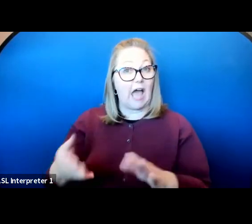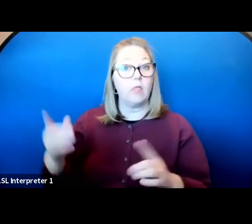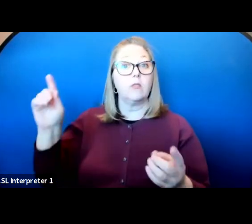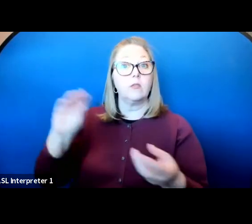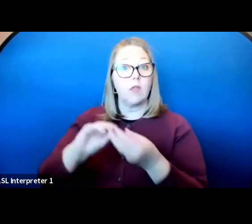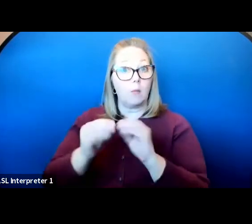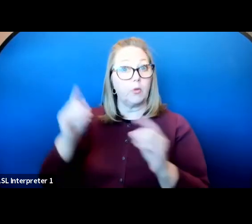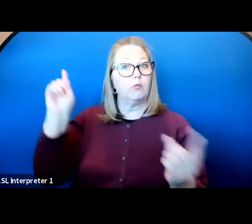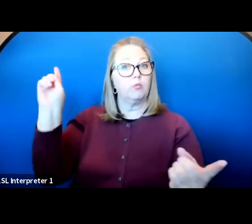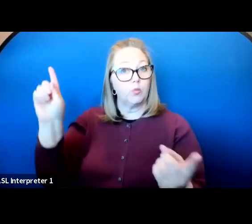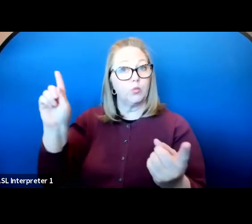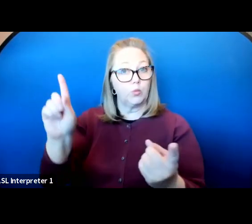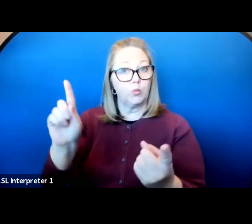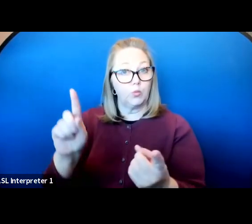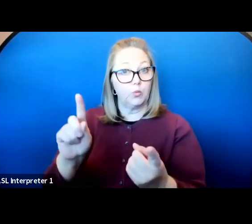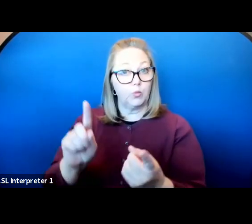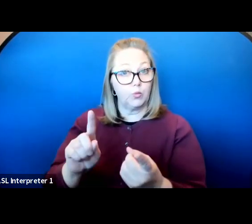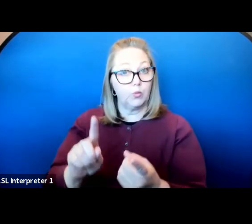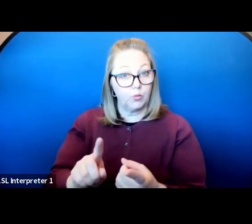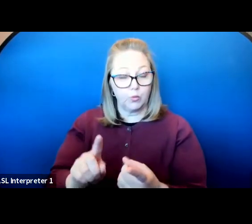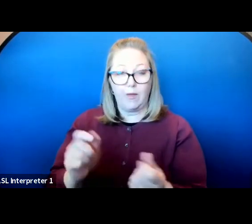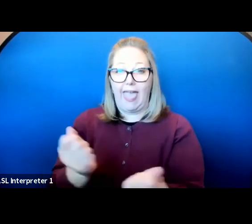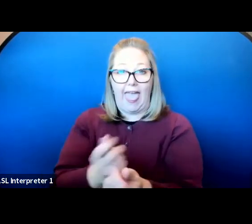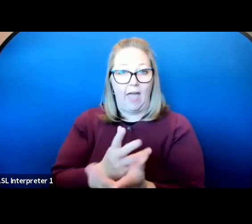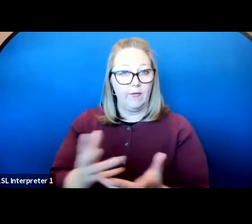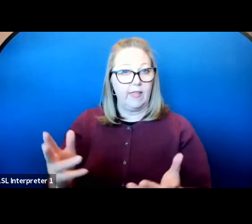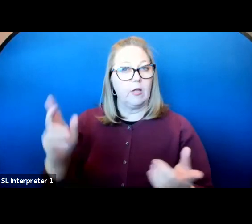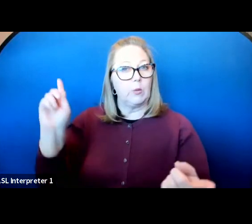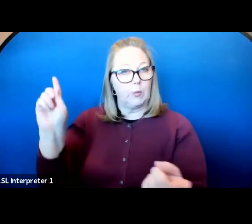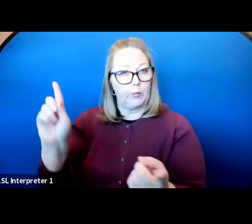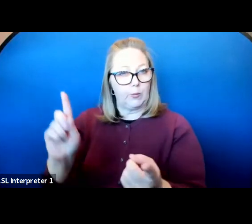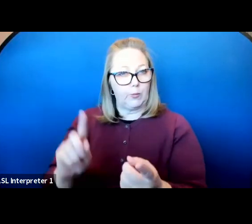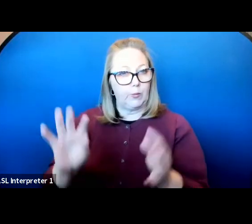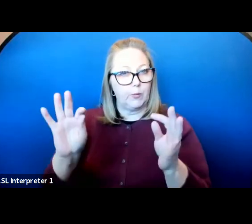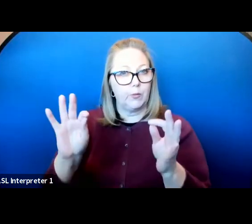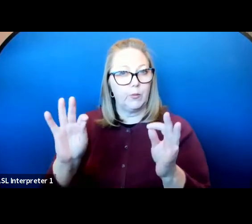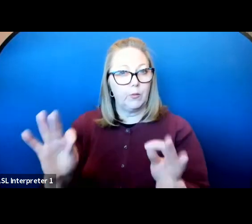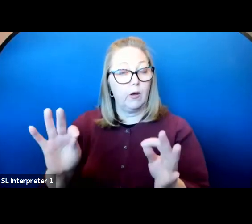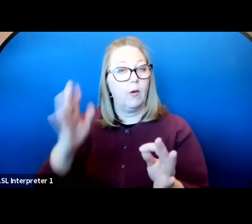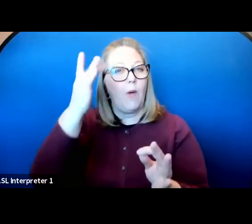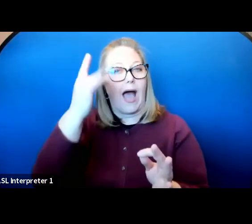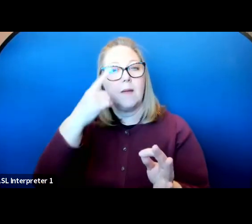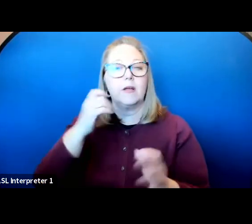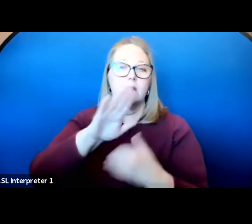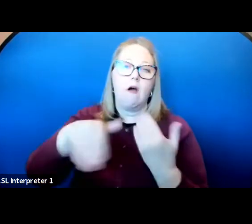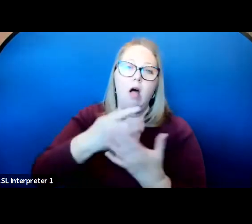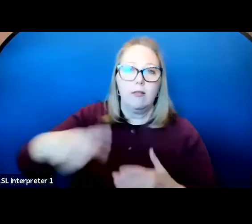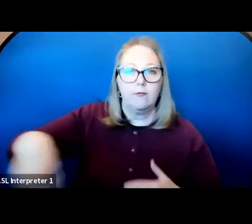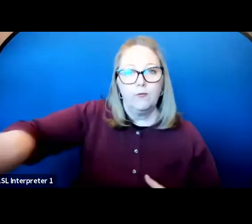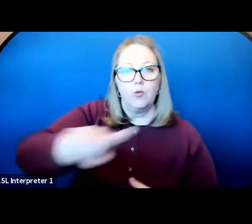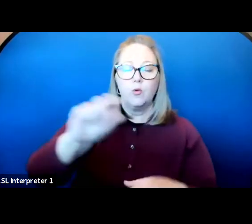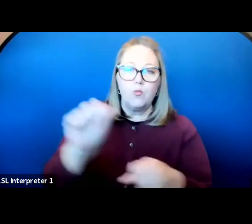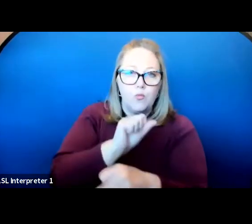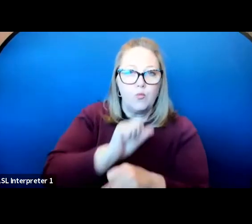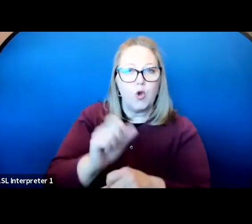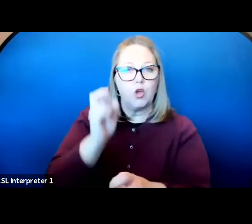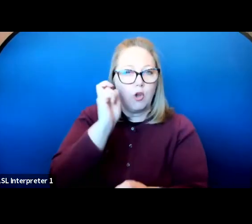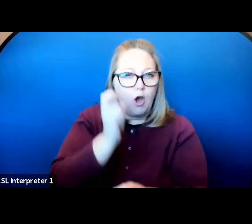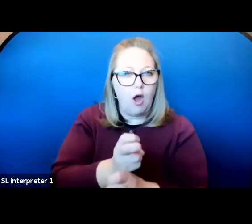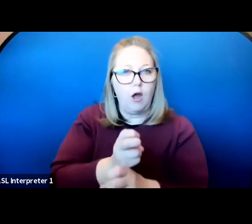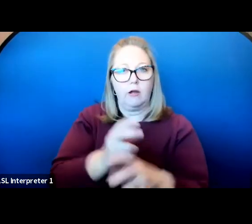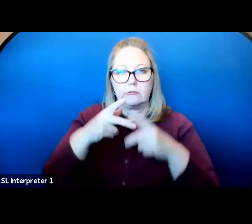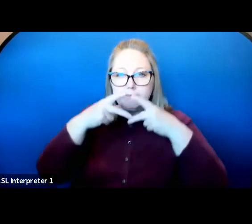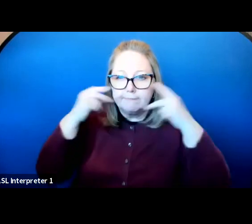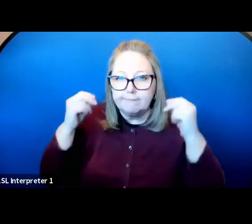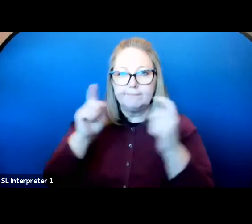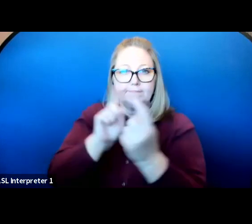Nevadans have come together under the collective goal to slow the spread of this deadly virus. We're administering vaccine as